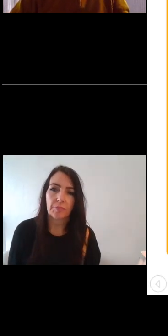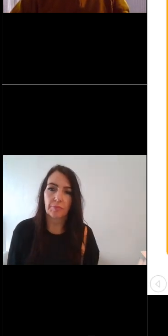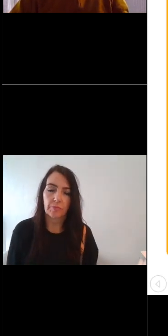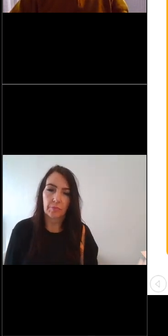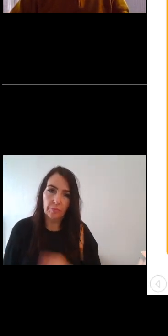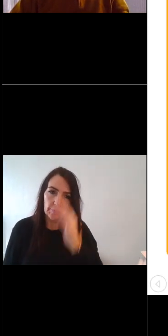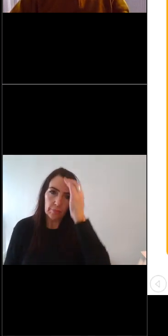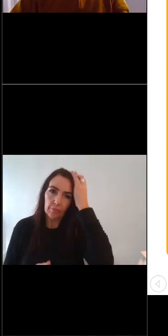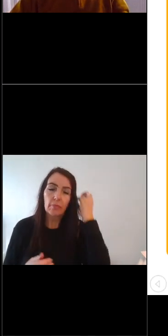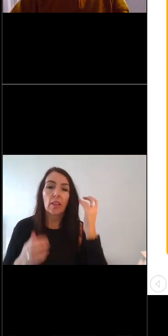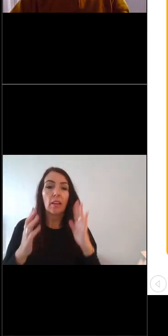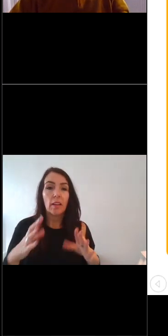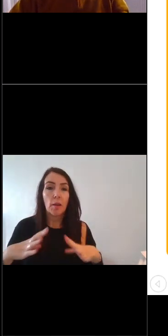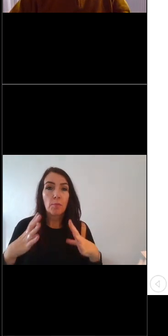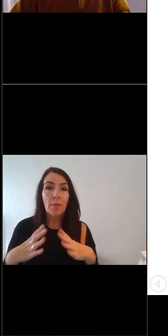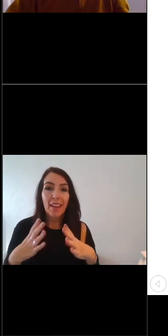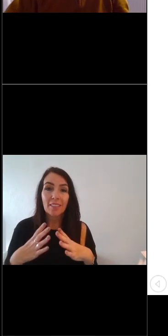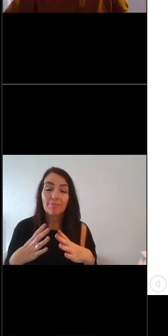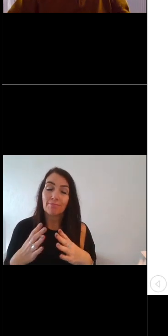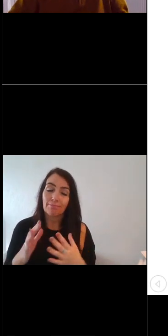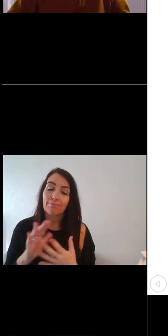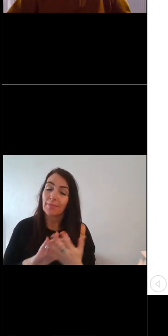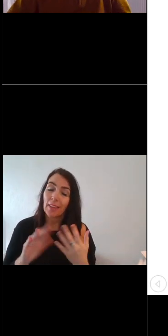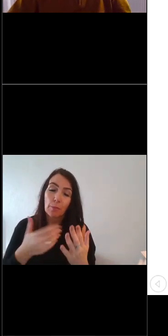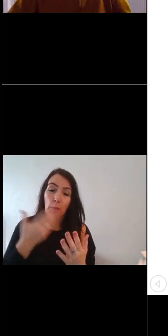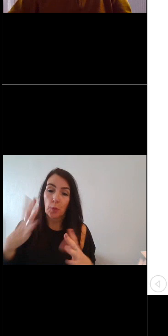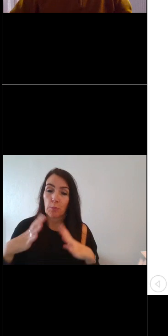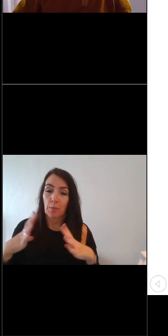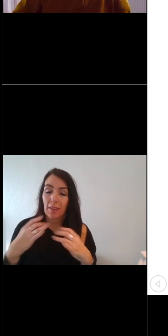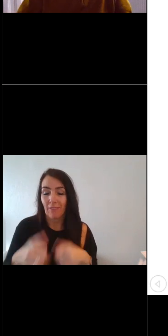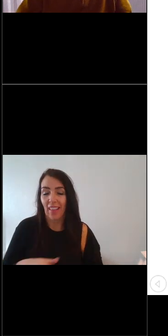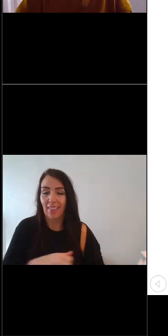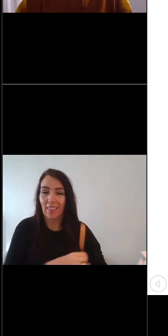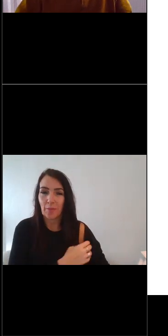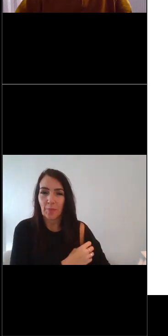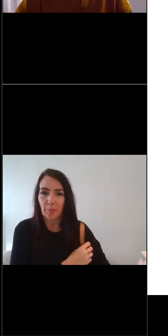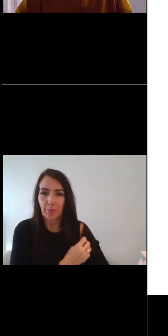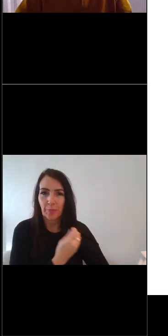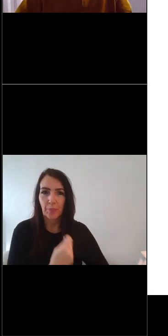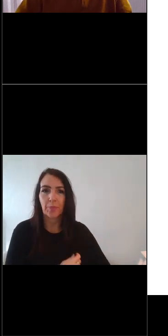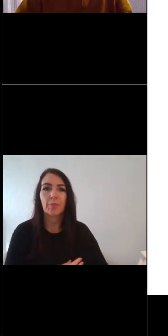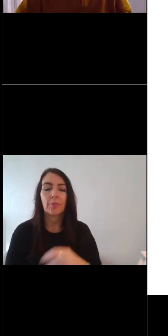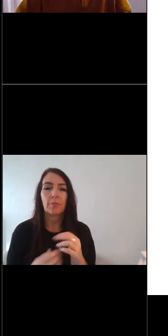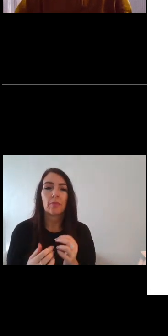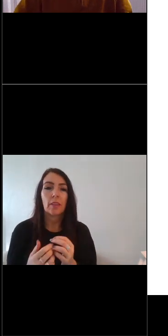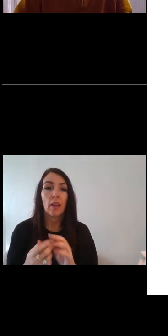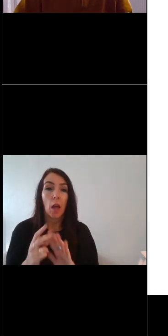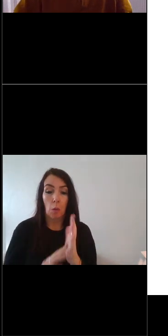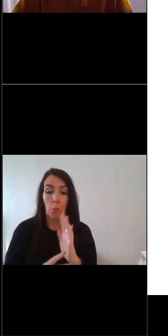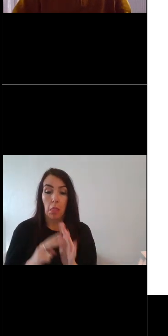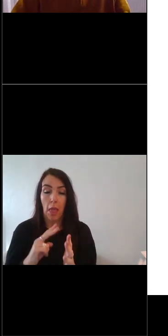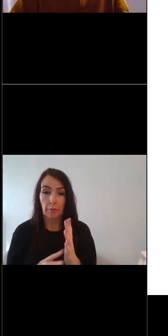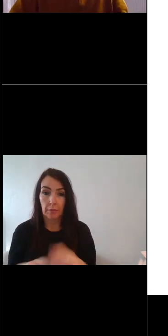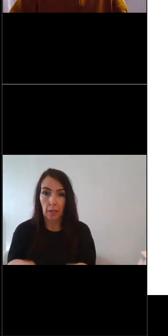prepare, maybe you prepare to fail. So from an early stage, make a plan and make a start.